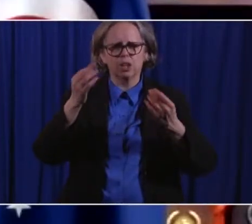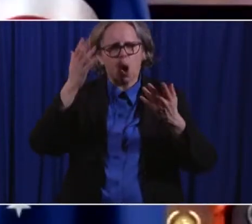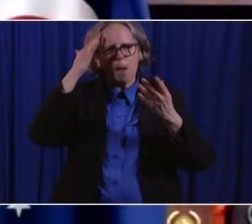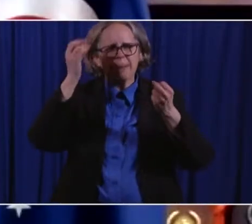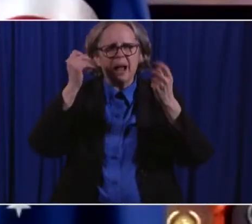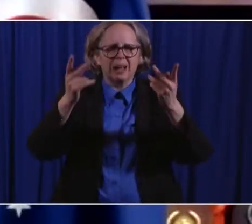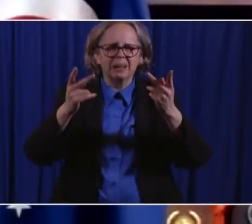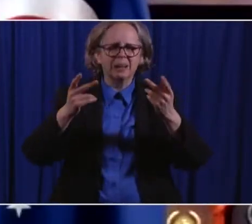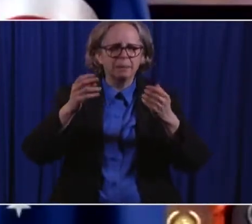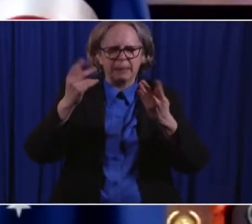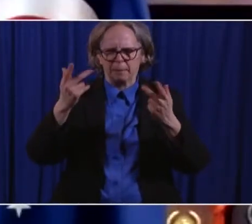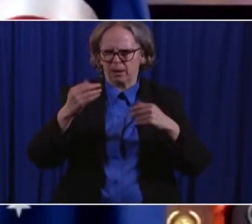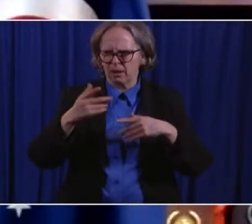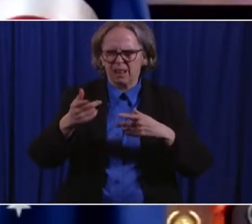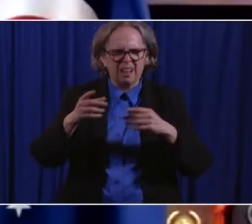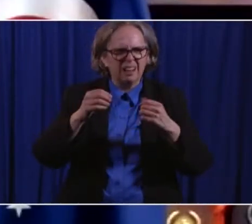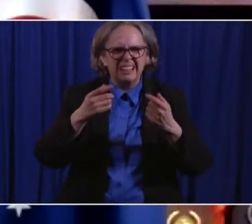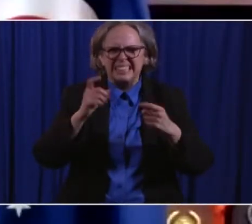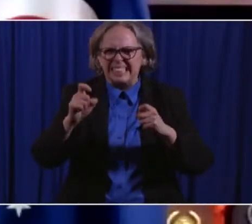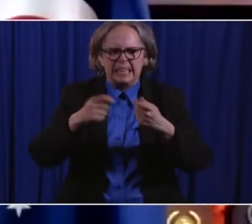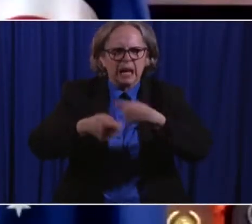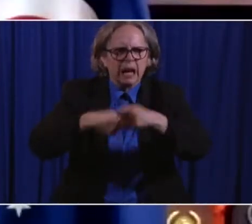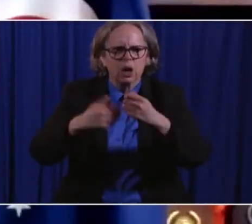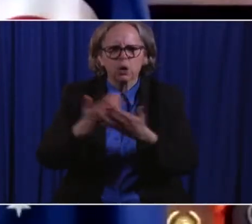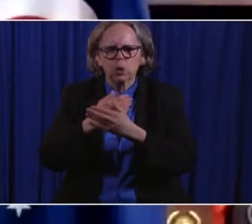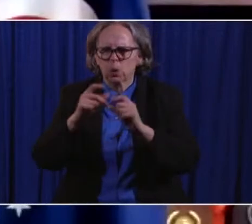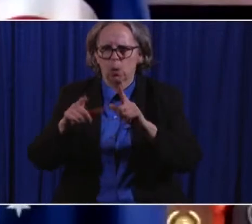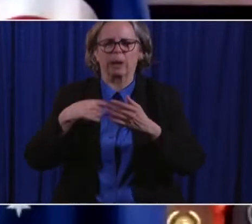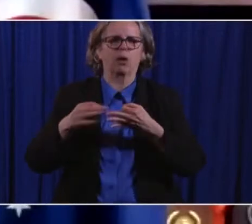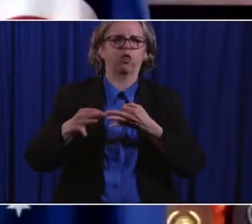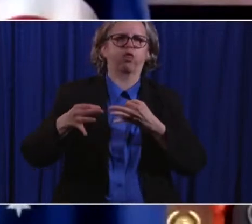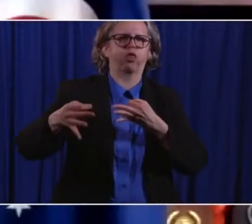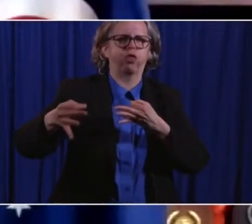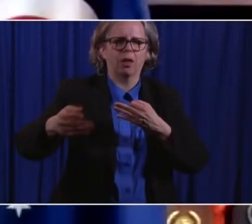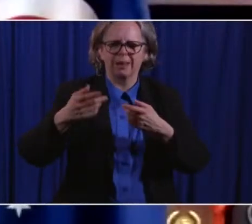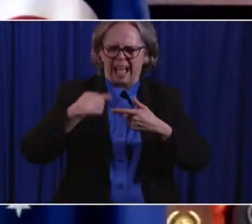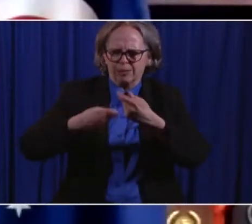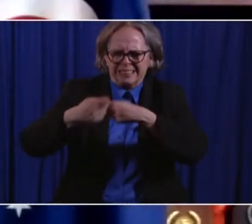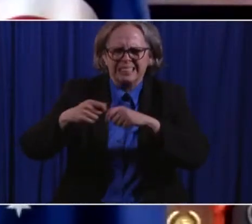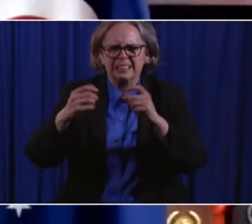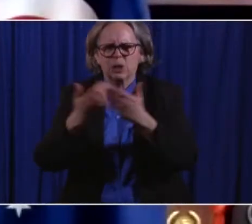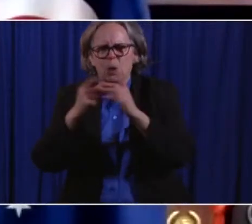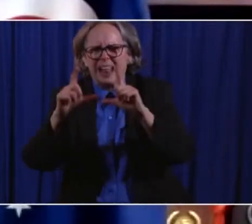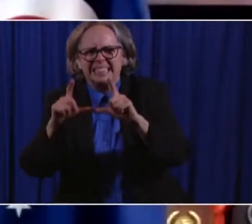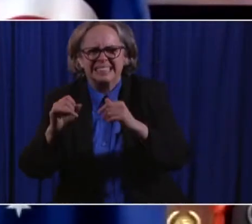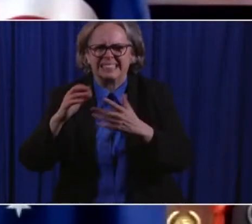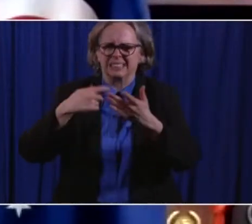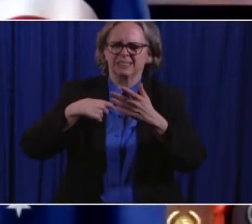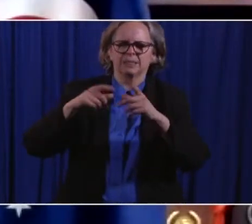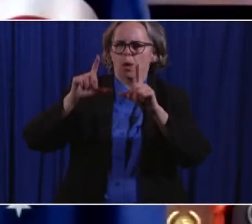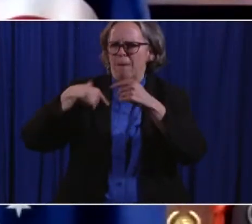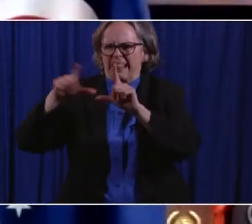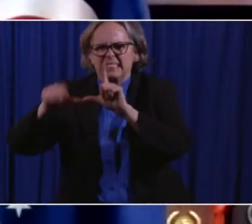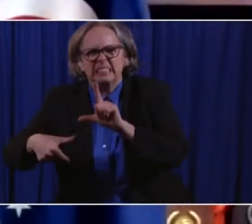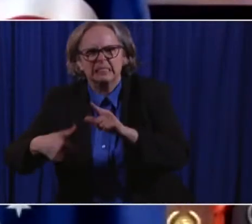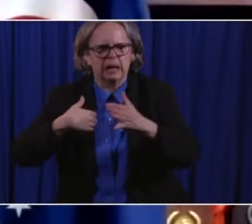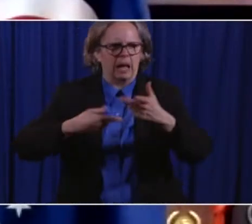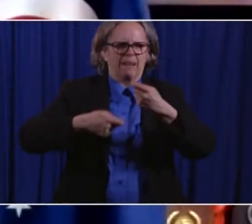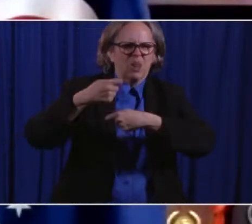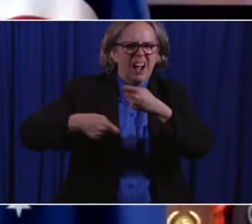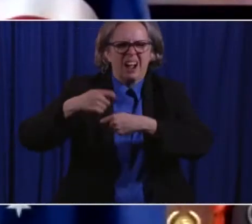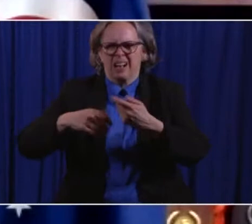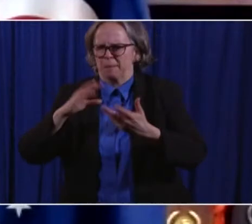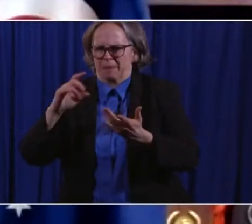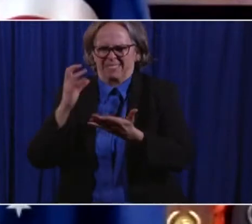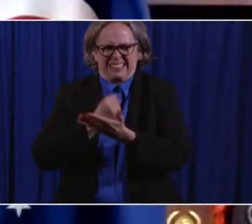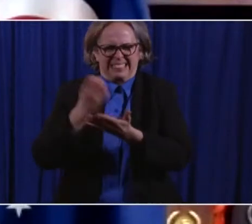expiring. And so people are going to have to go back into the BMV, particularly before the grace period ends on July 1 for a lot